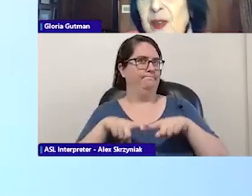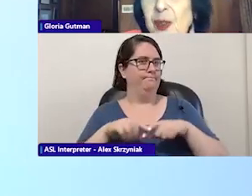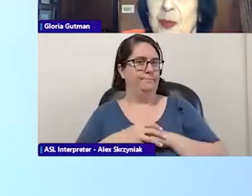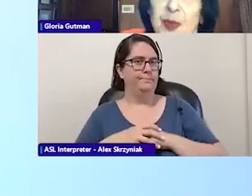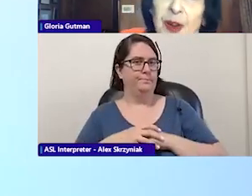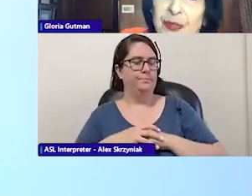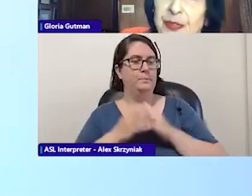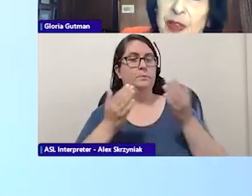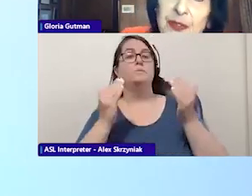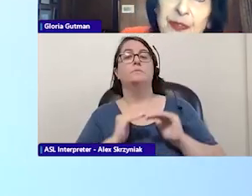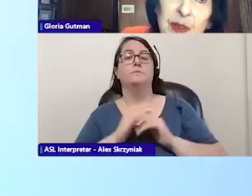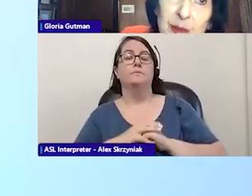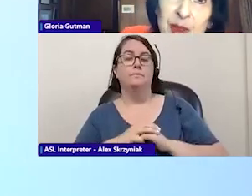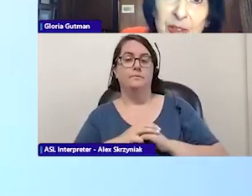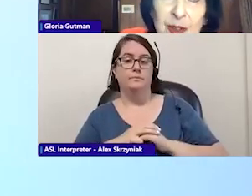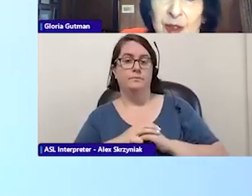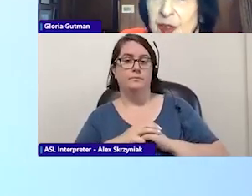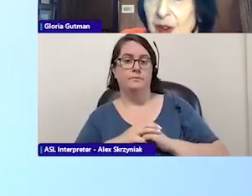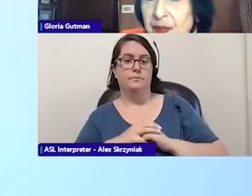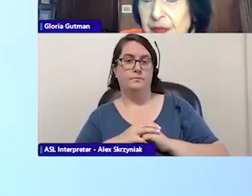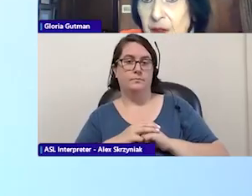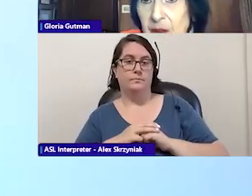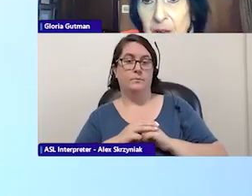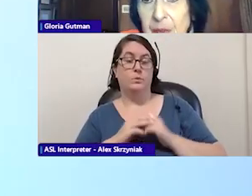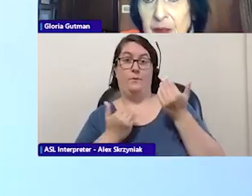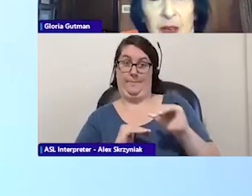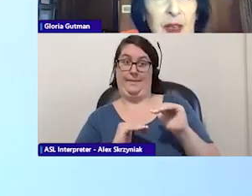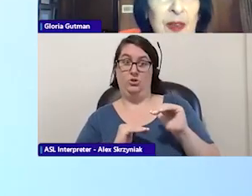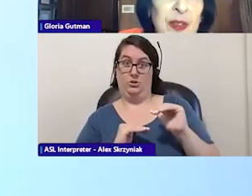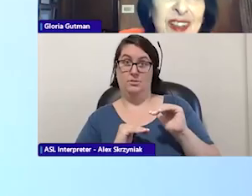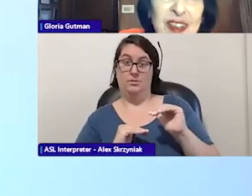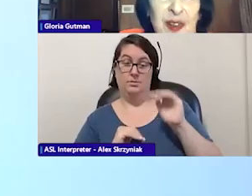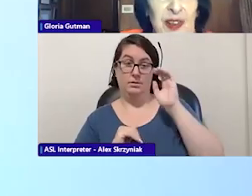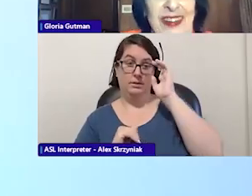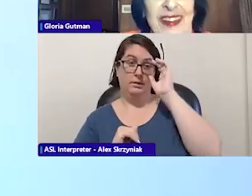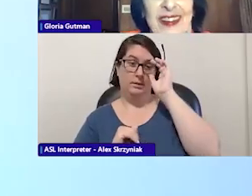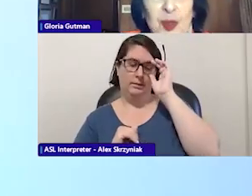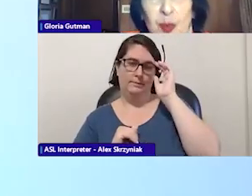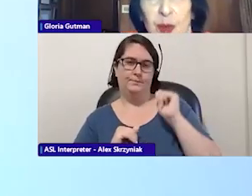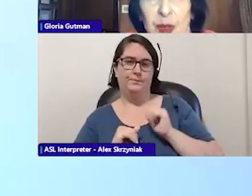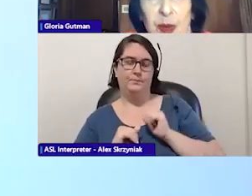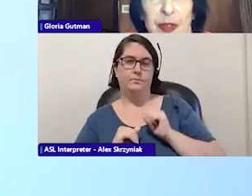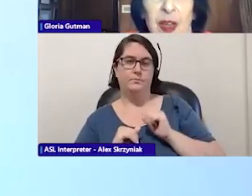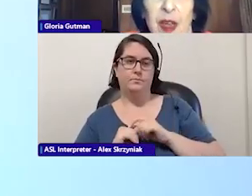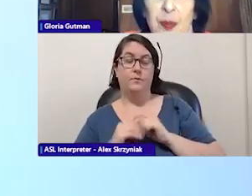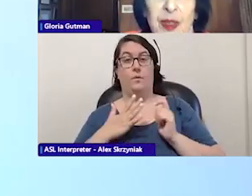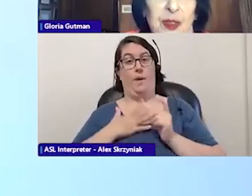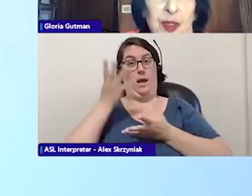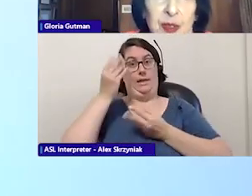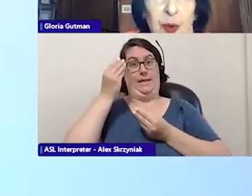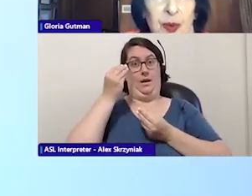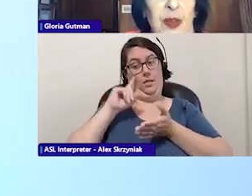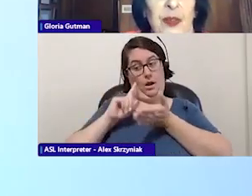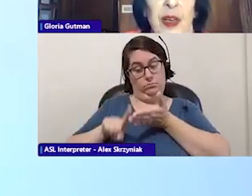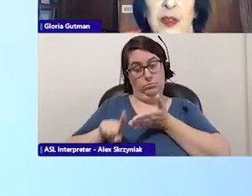Now, in terms of limitations of the data that I had to work with, we need